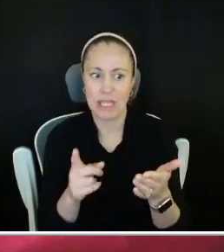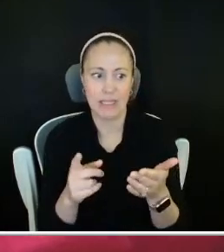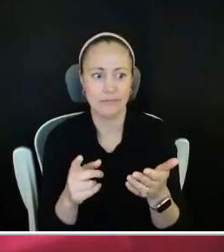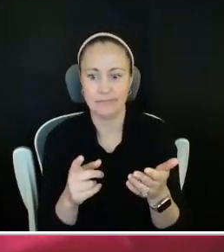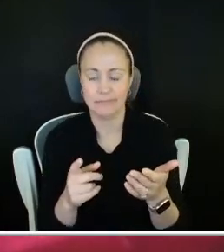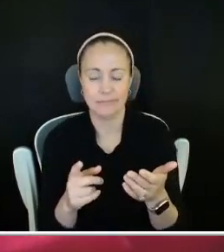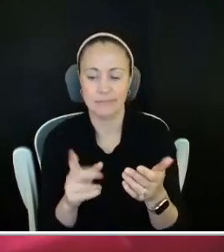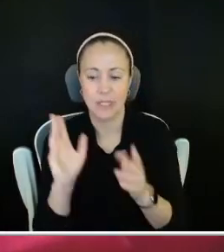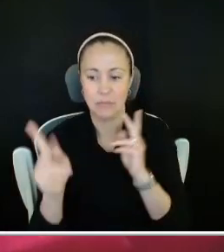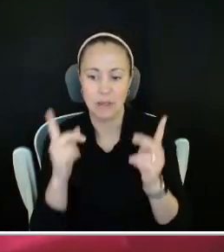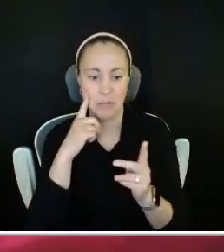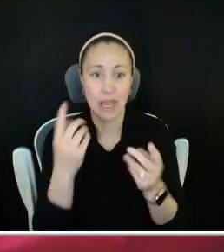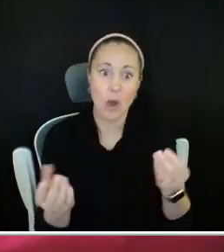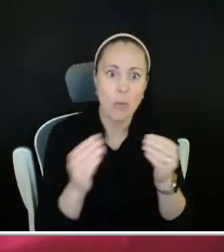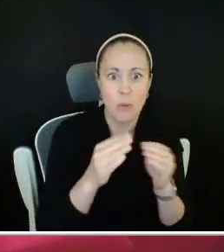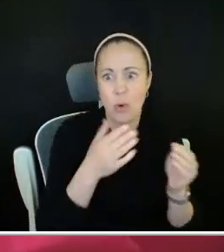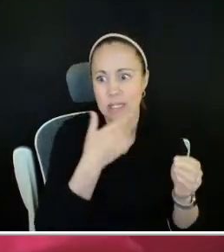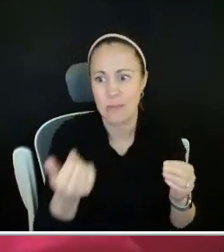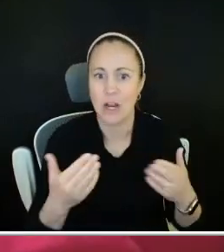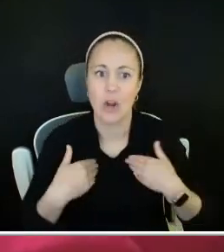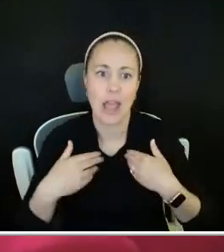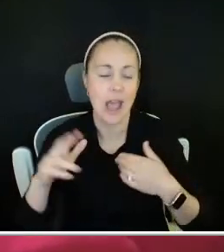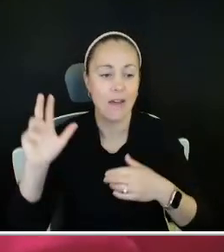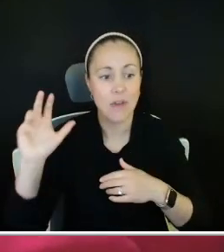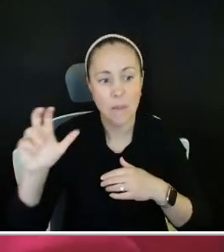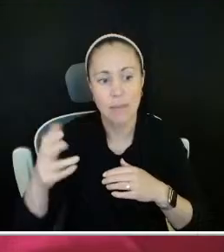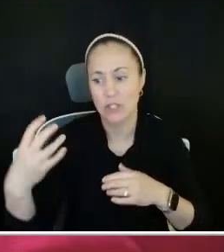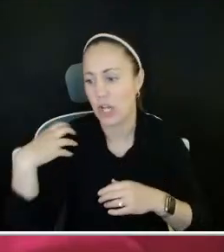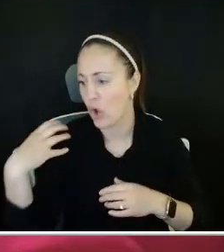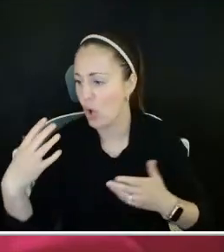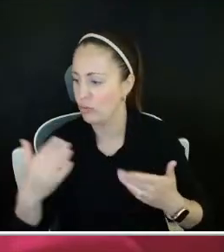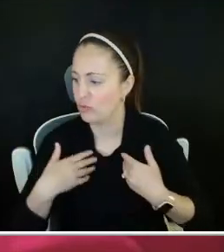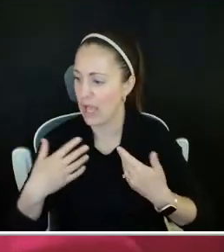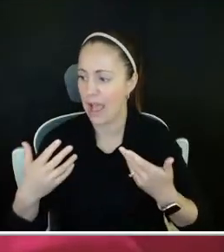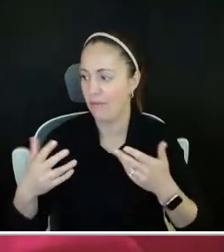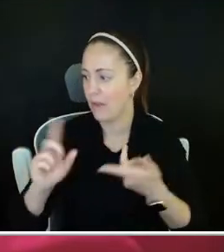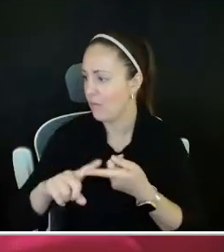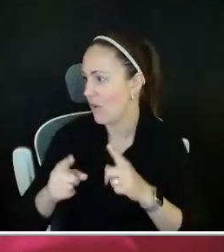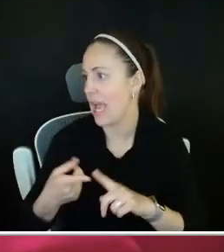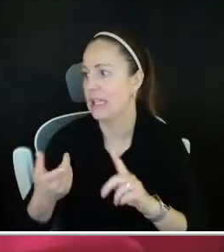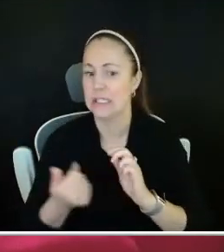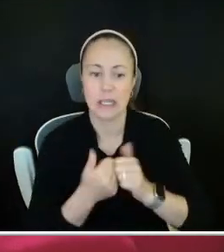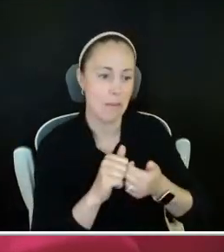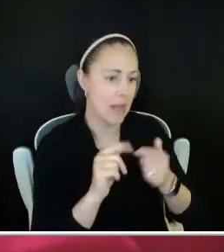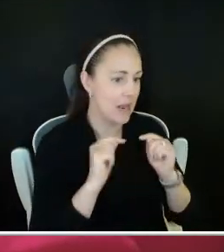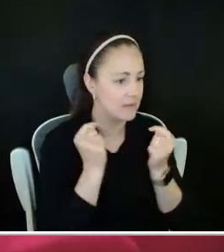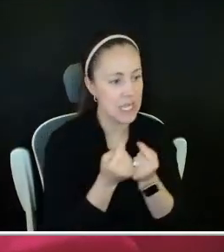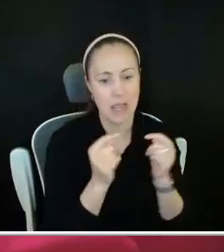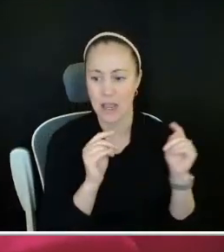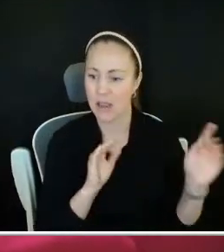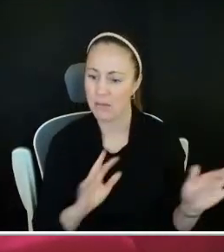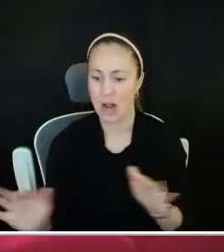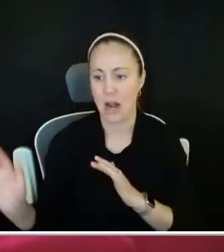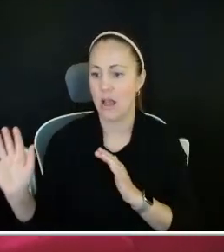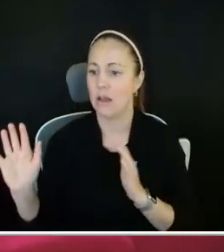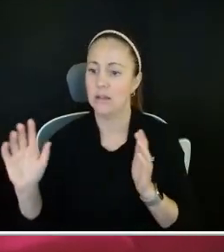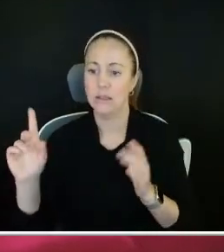the pitching coach. They play catch with their friends. They have the competitive team that's, in